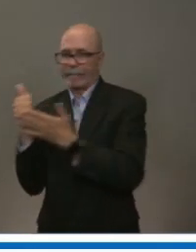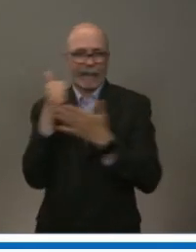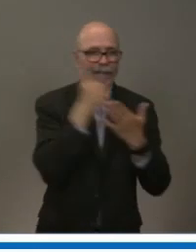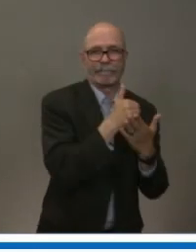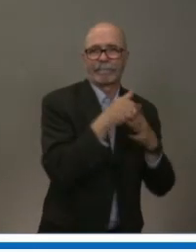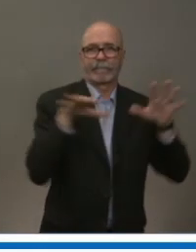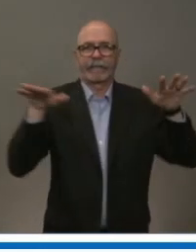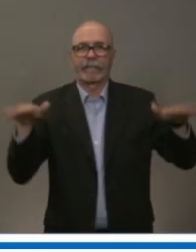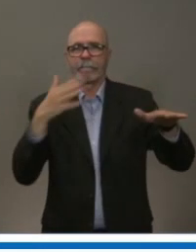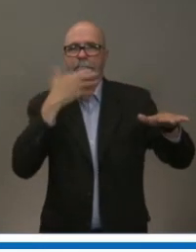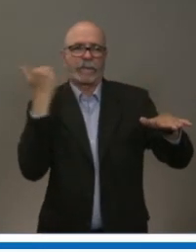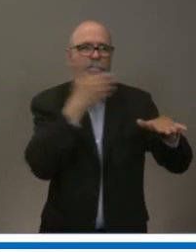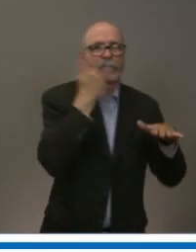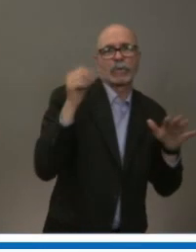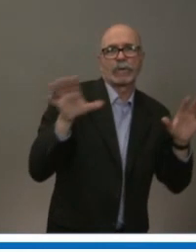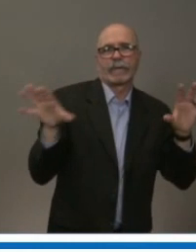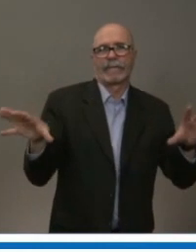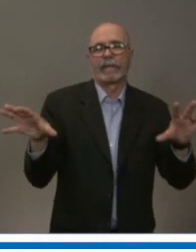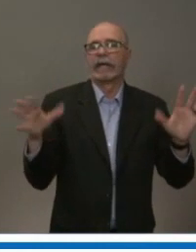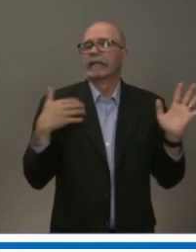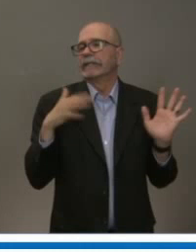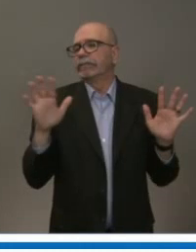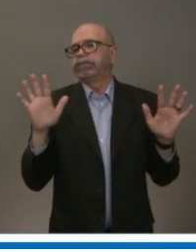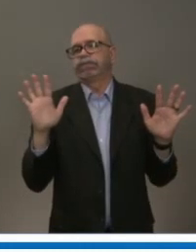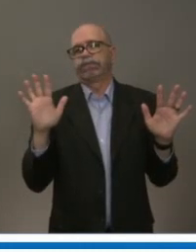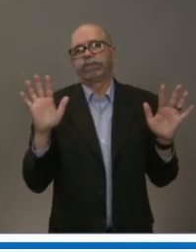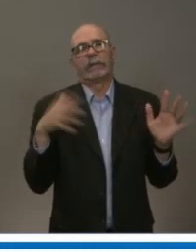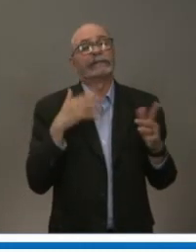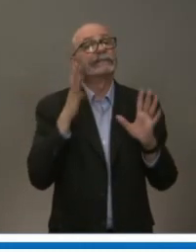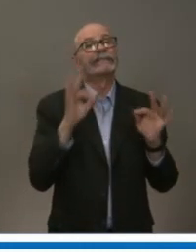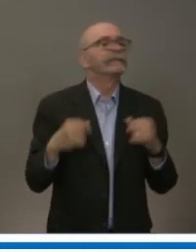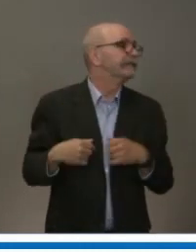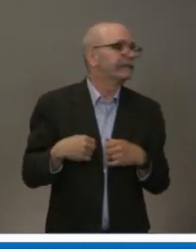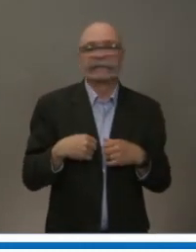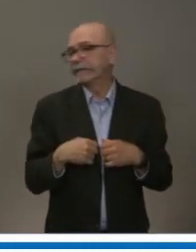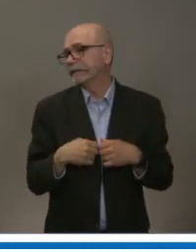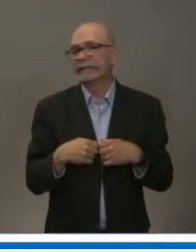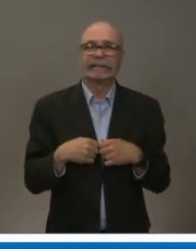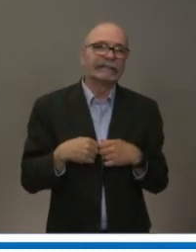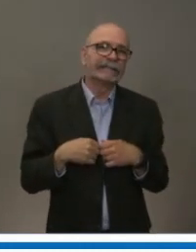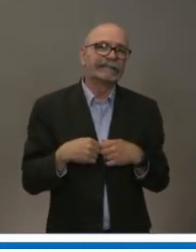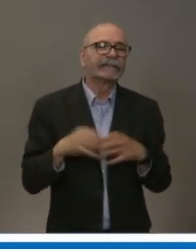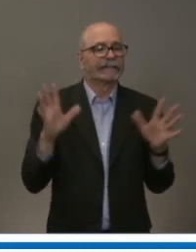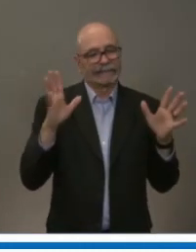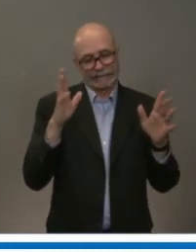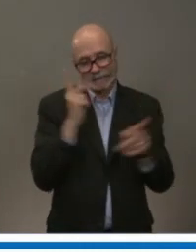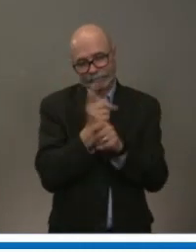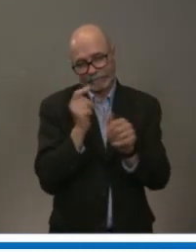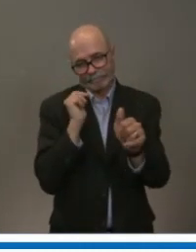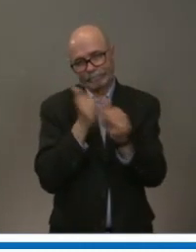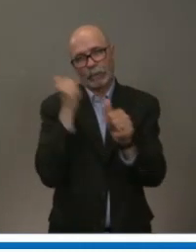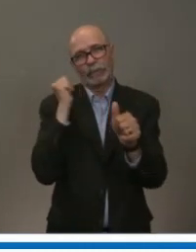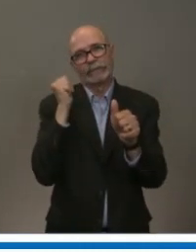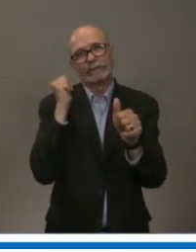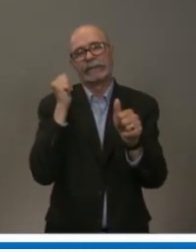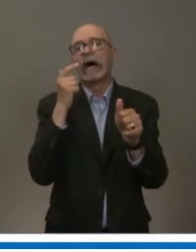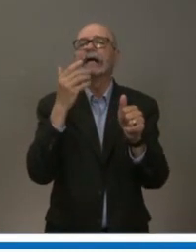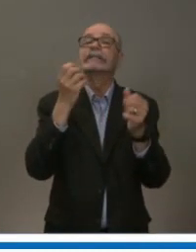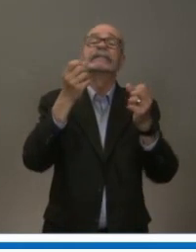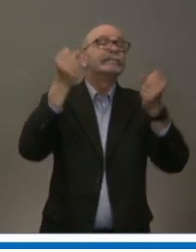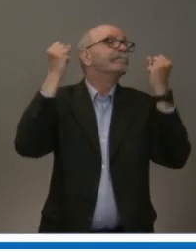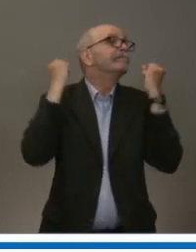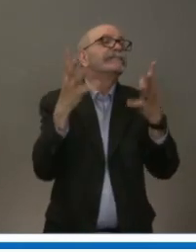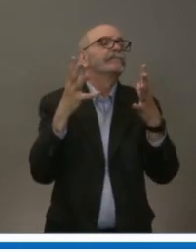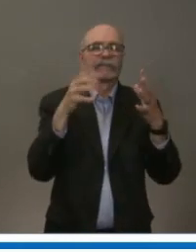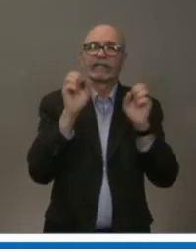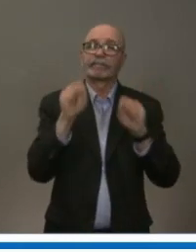choice to prevent or to avoid those very preventable hundreds of deaths that would occur that if we didn't put